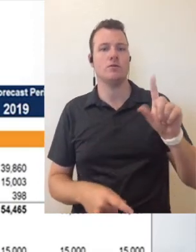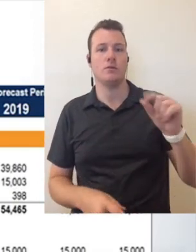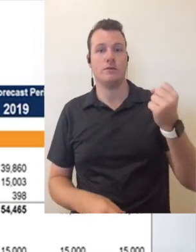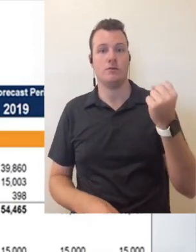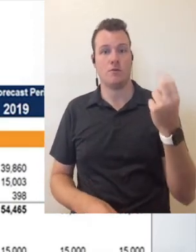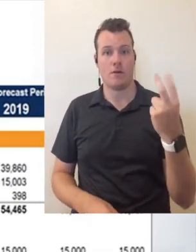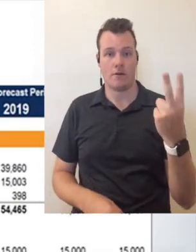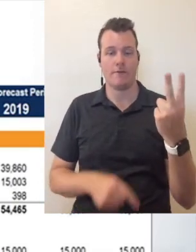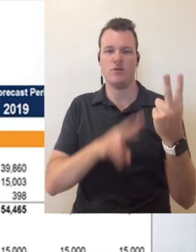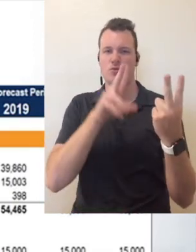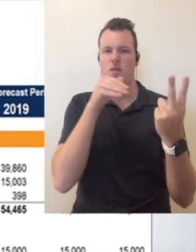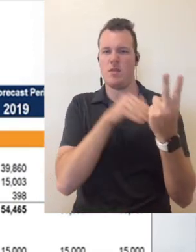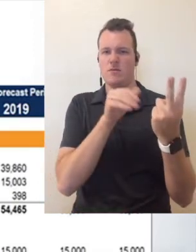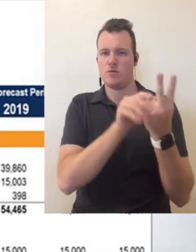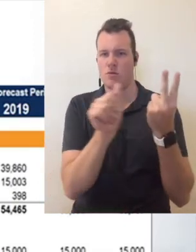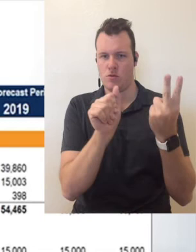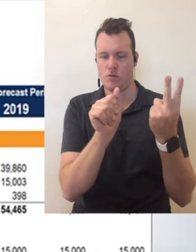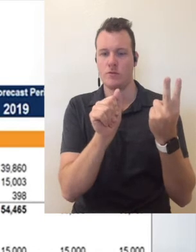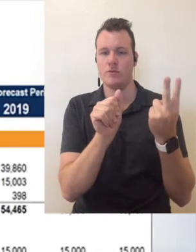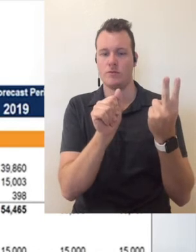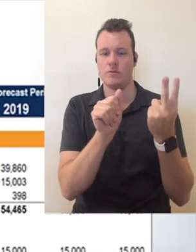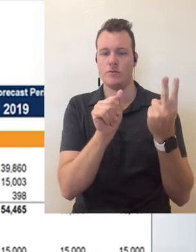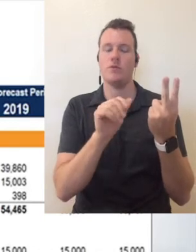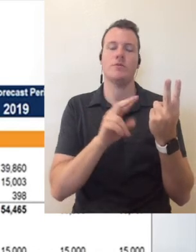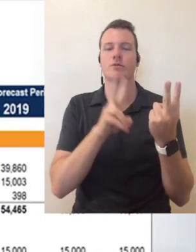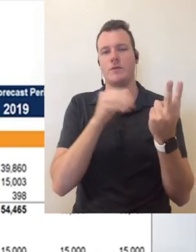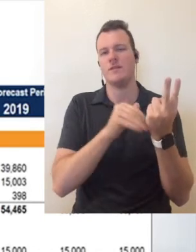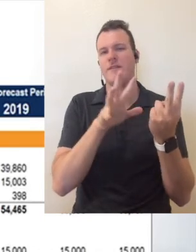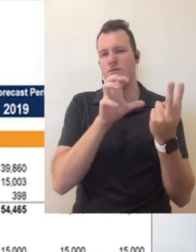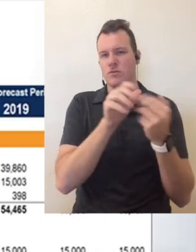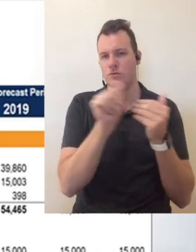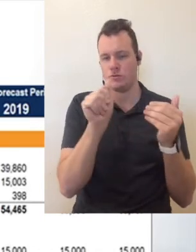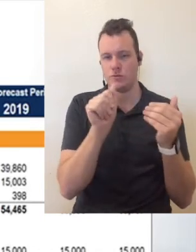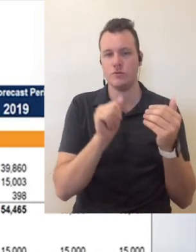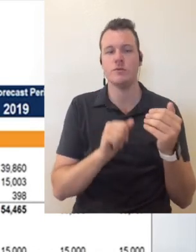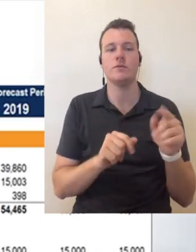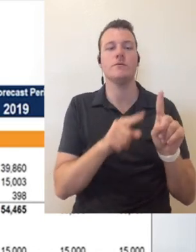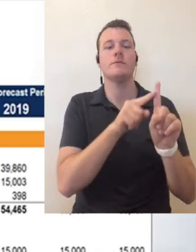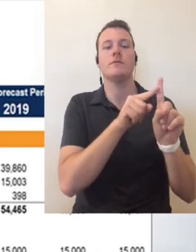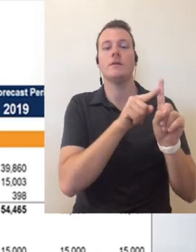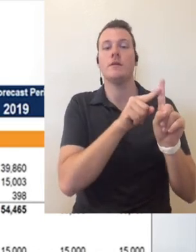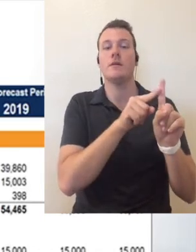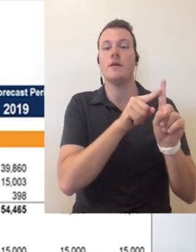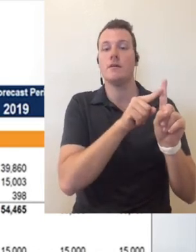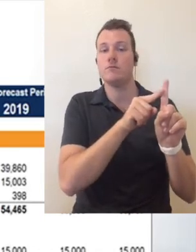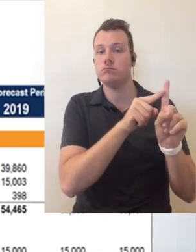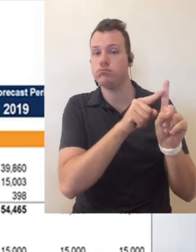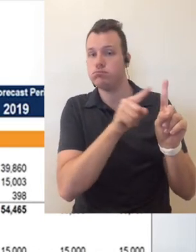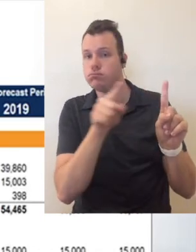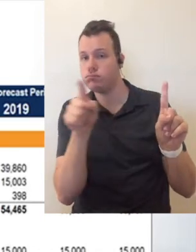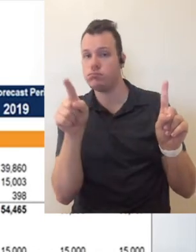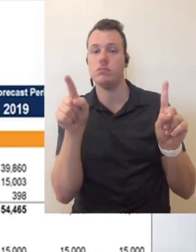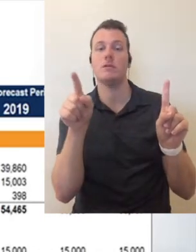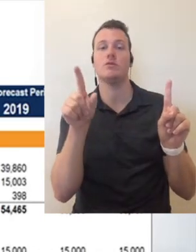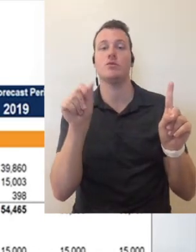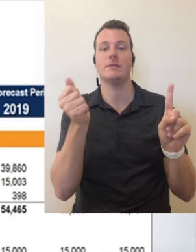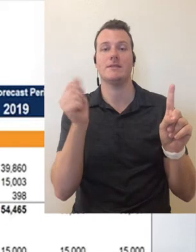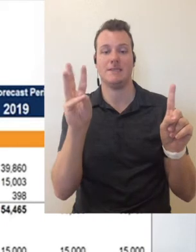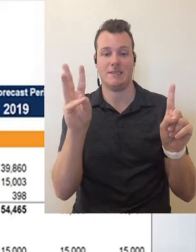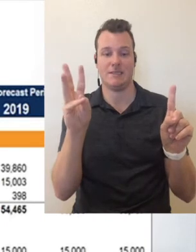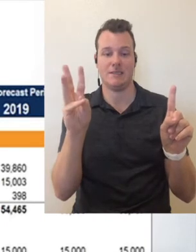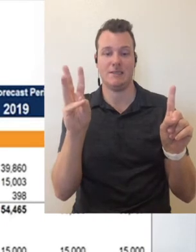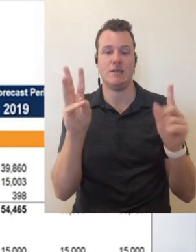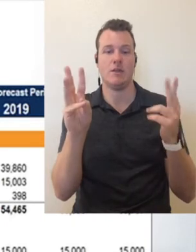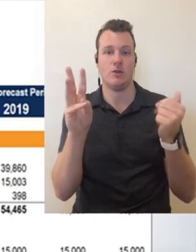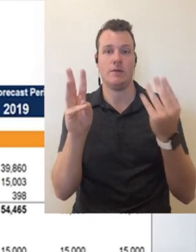in 2012 is $2,000, $2,500. And as we go to